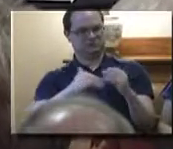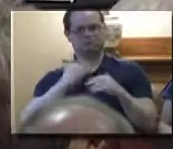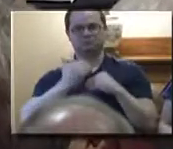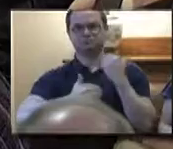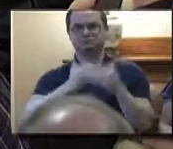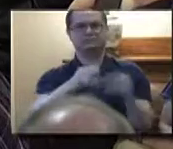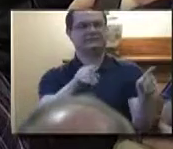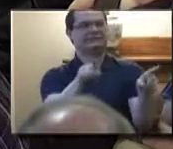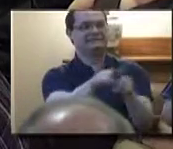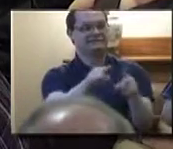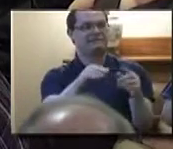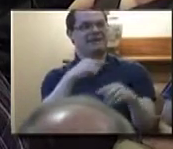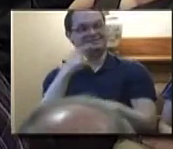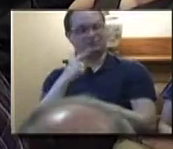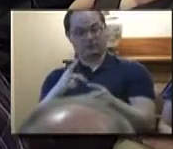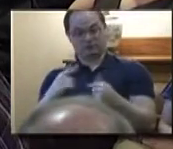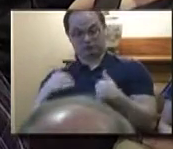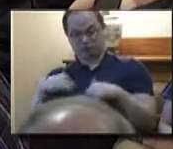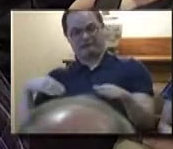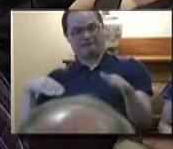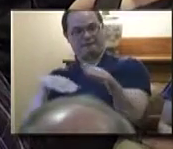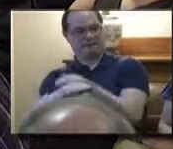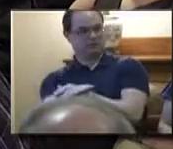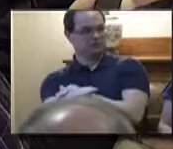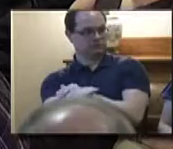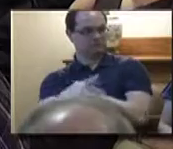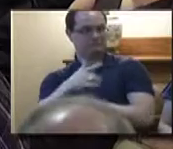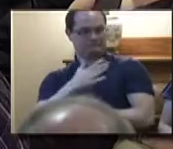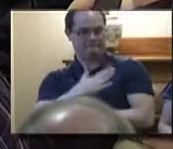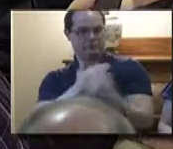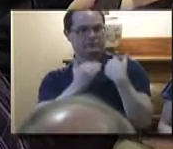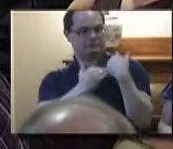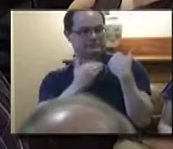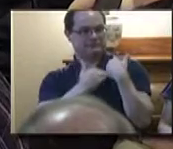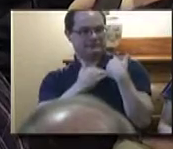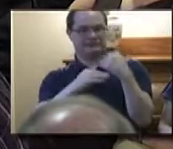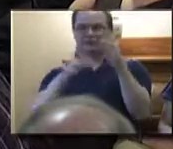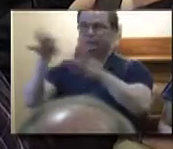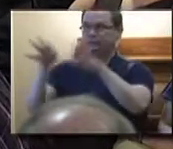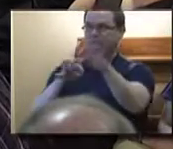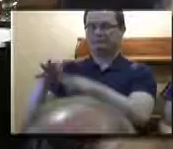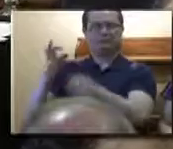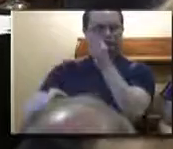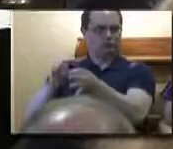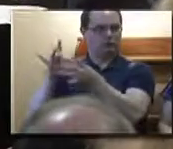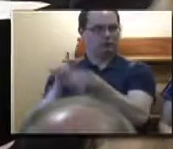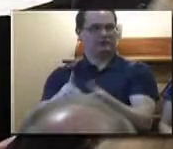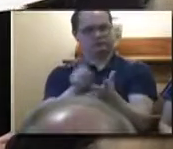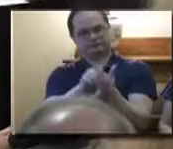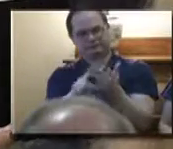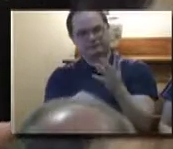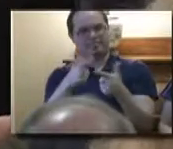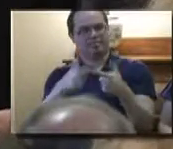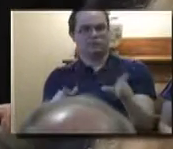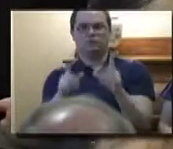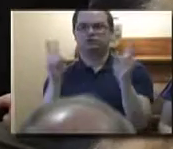hearing? And that's where I come in to educate the courts on these issues.